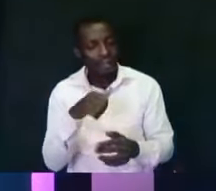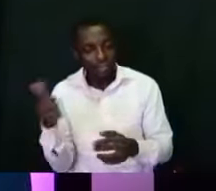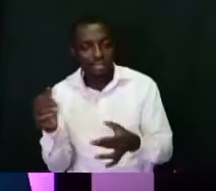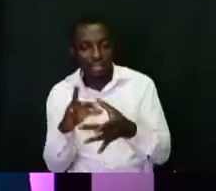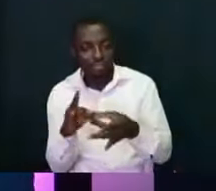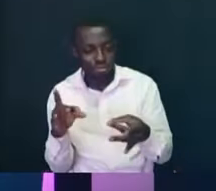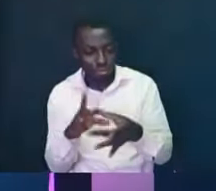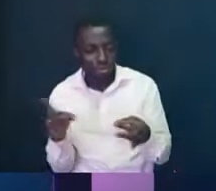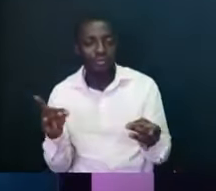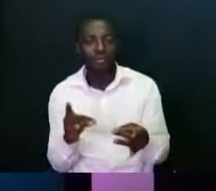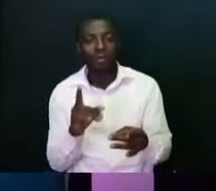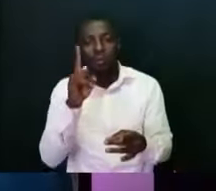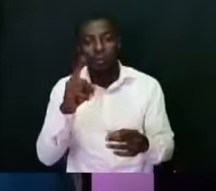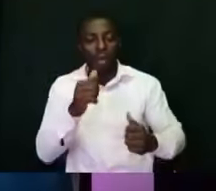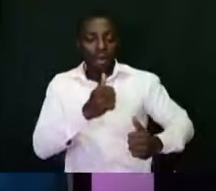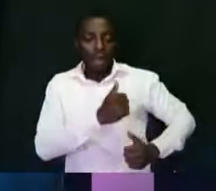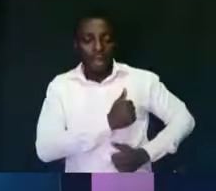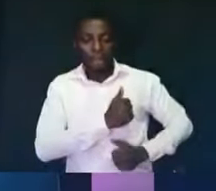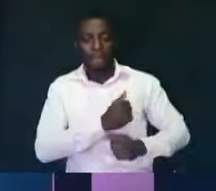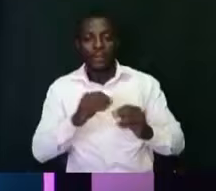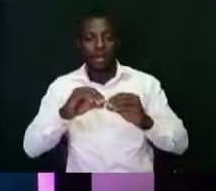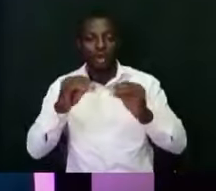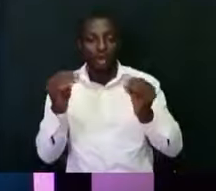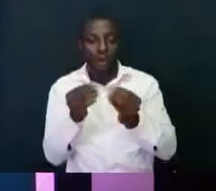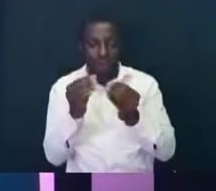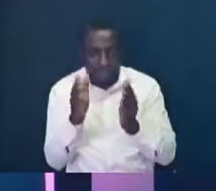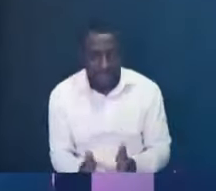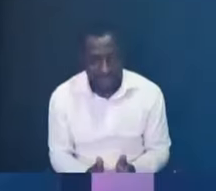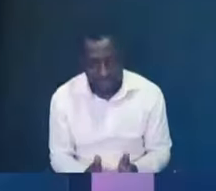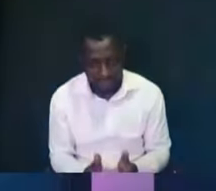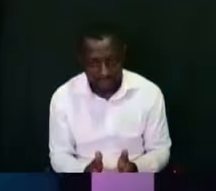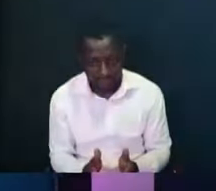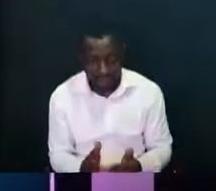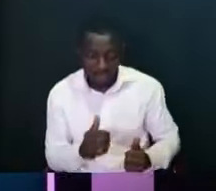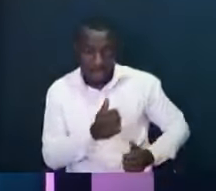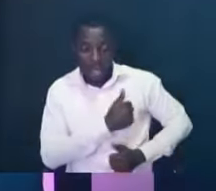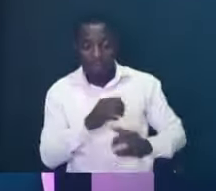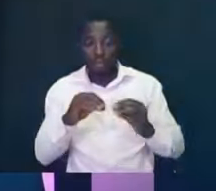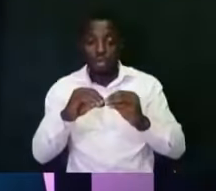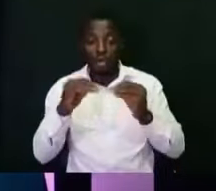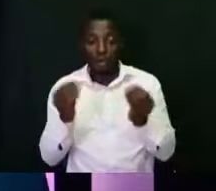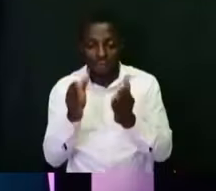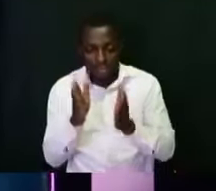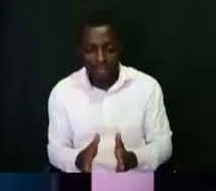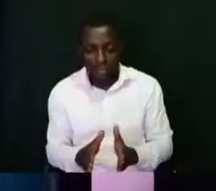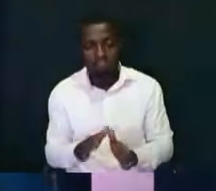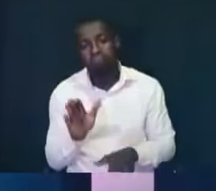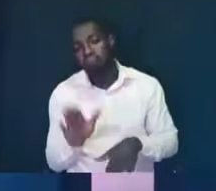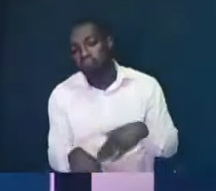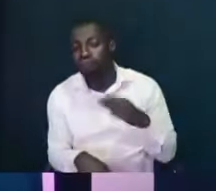ho of an army officer who was passing through a small town in the UK. Na wo